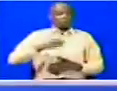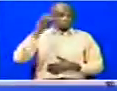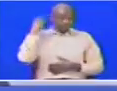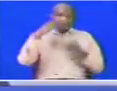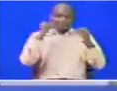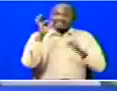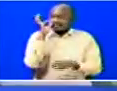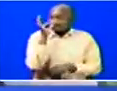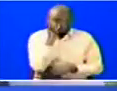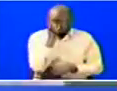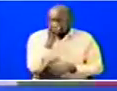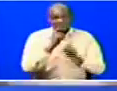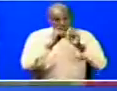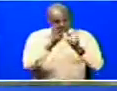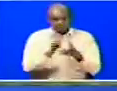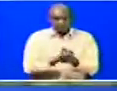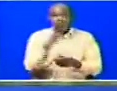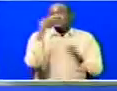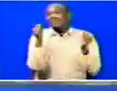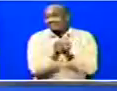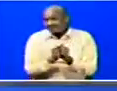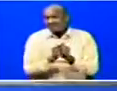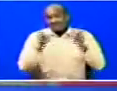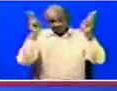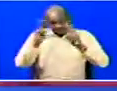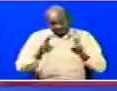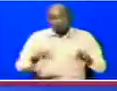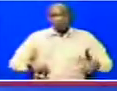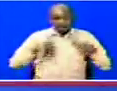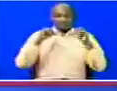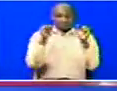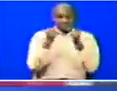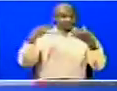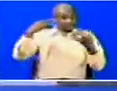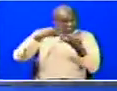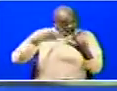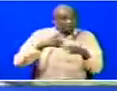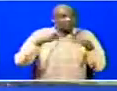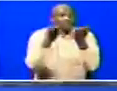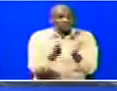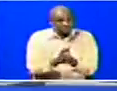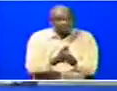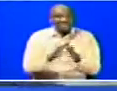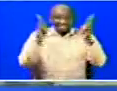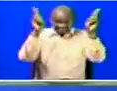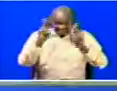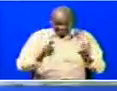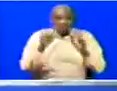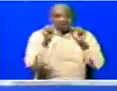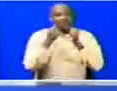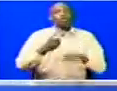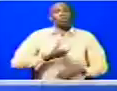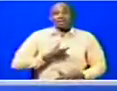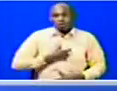President Mwai Kibaki. And in 2010, the International Life Saving Federation awarded him the International Rescue